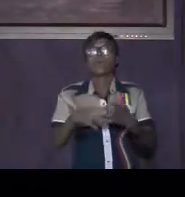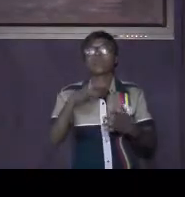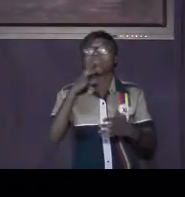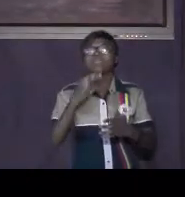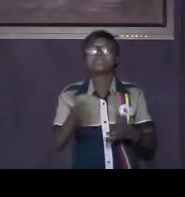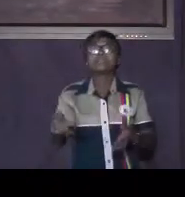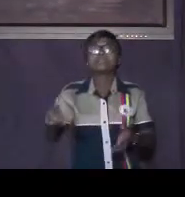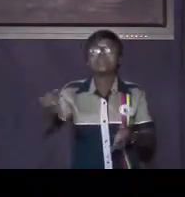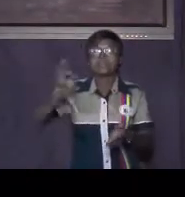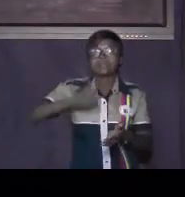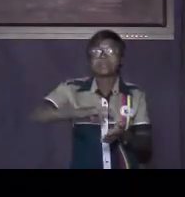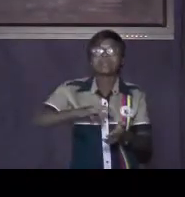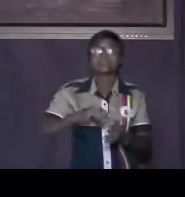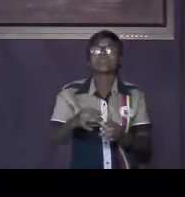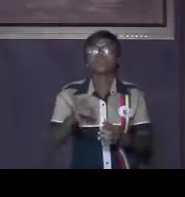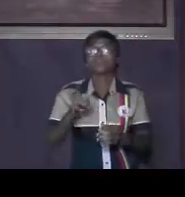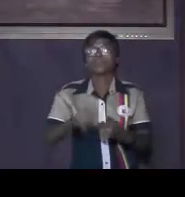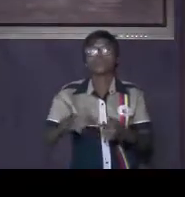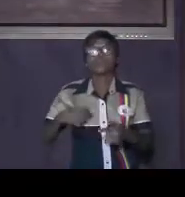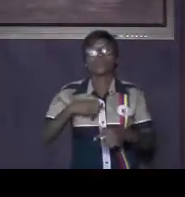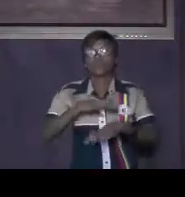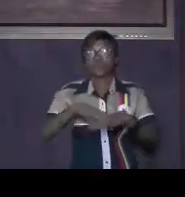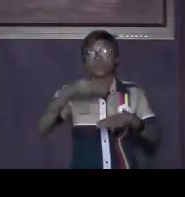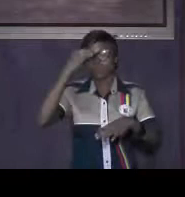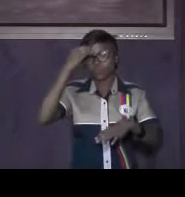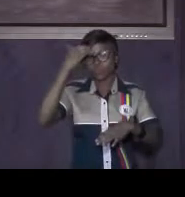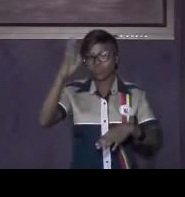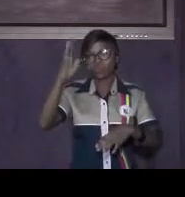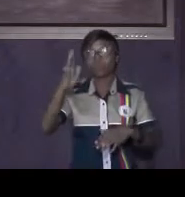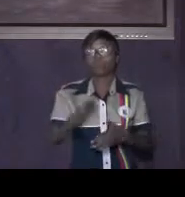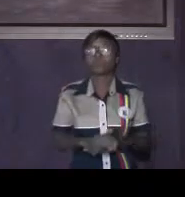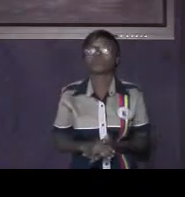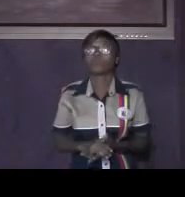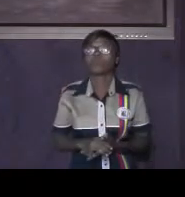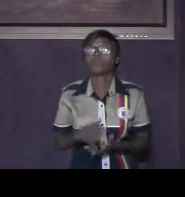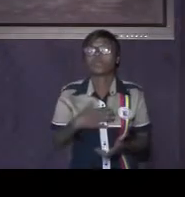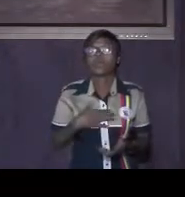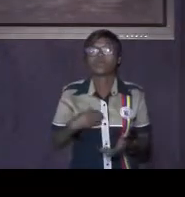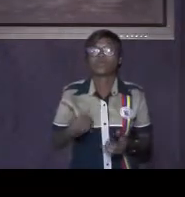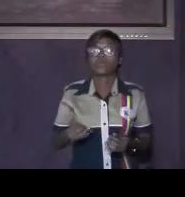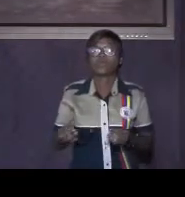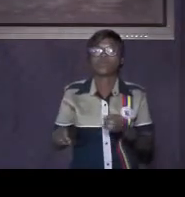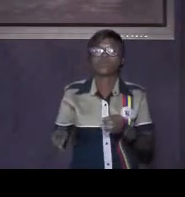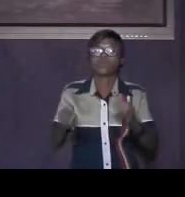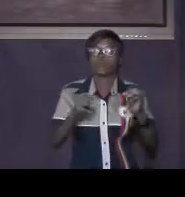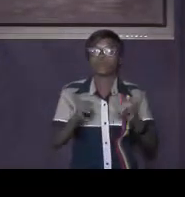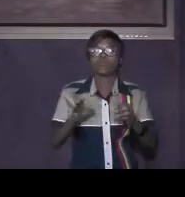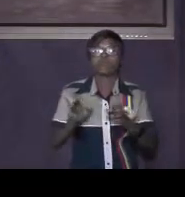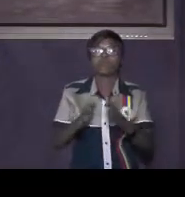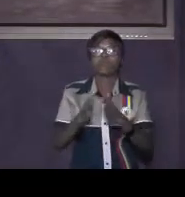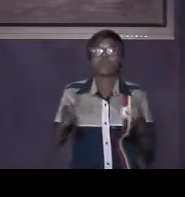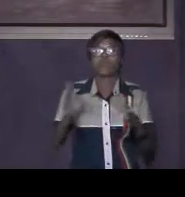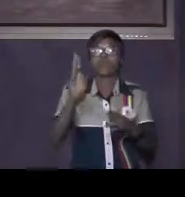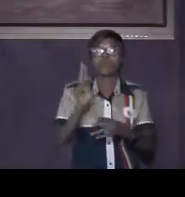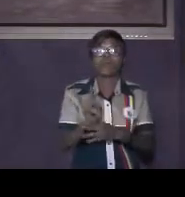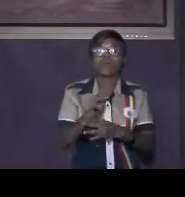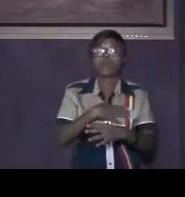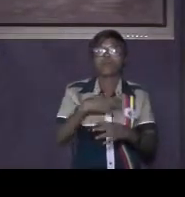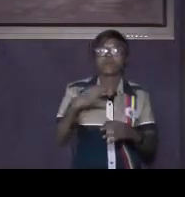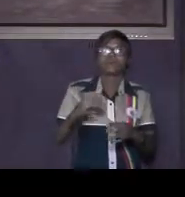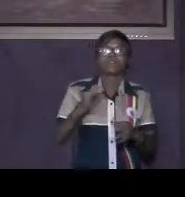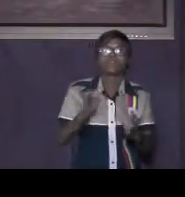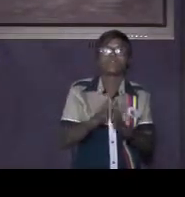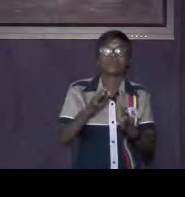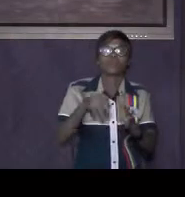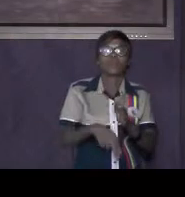increase. What it is increasing to is what we don't know, but we have to put the bigger of these two numbers on top and the smaller one below. Now